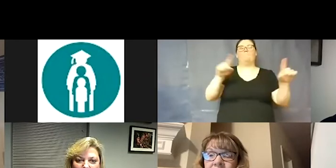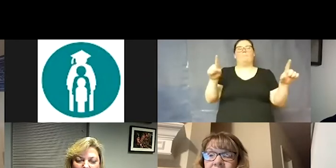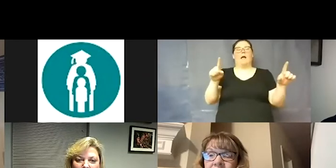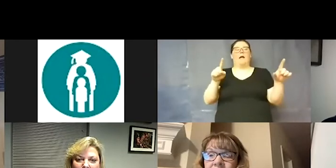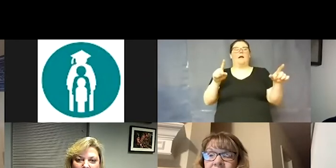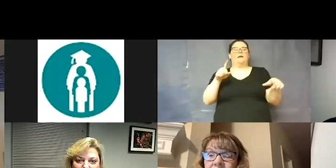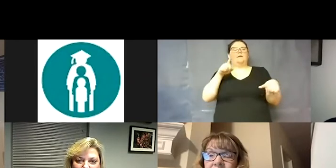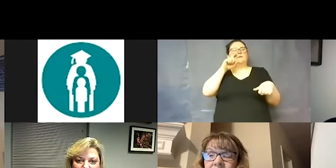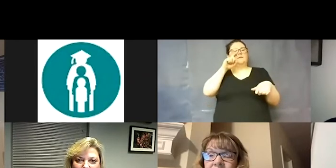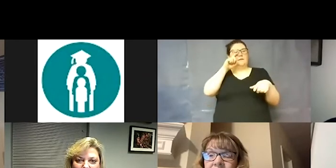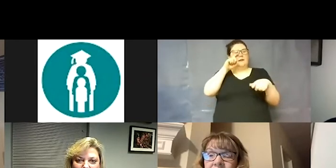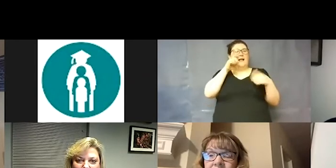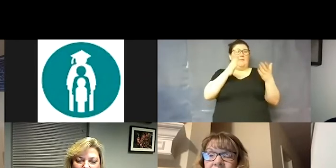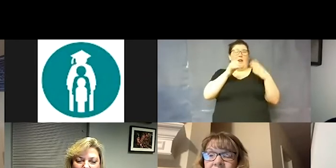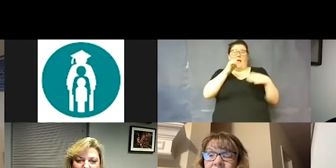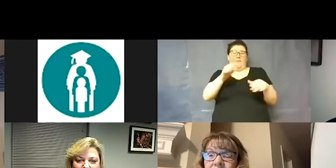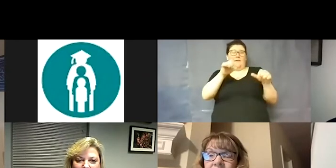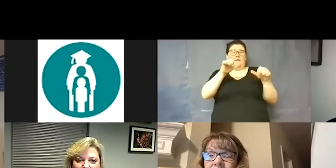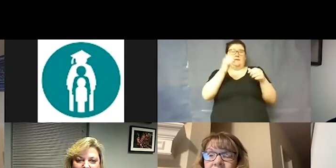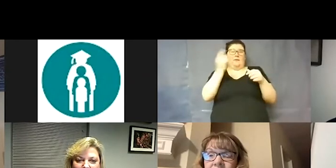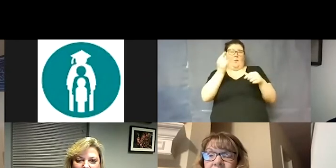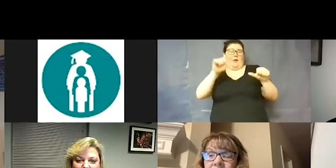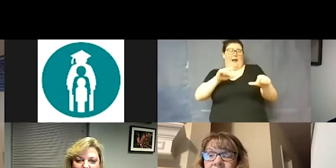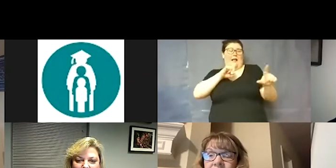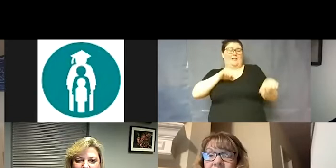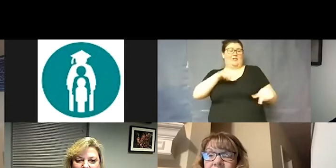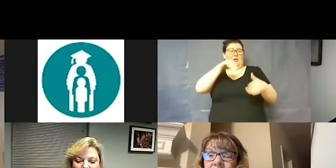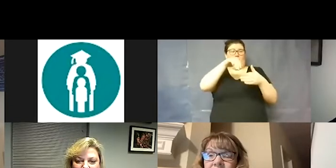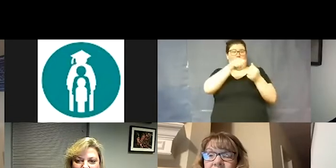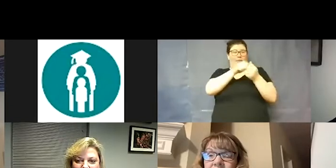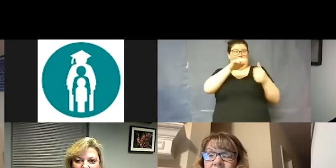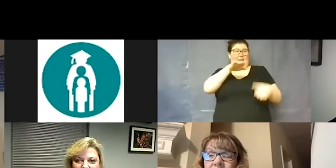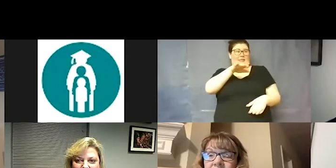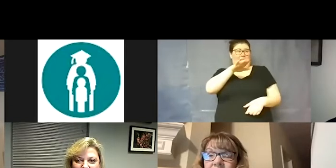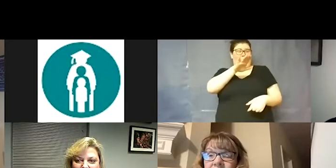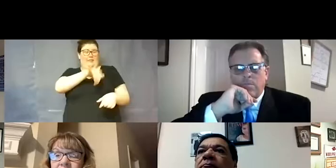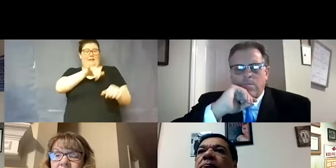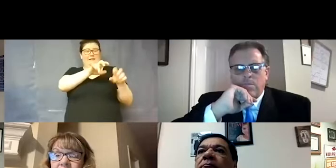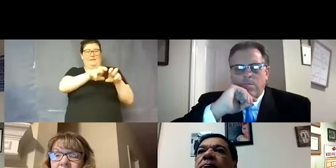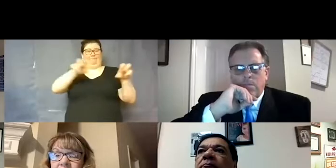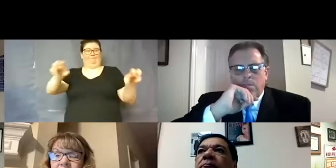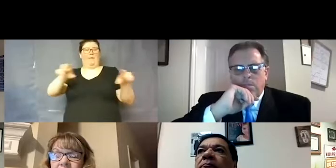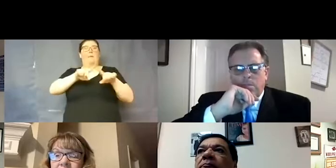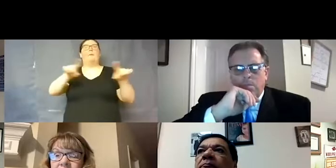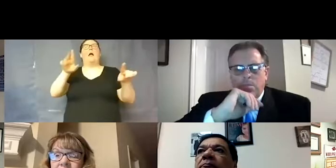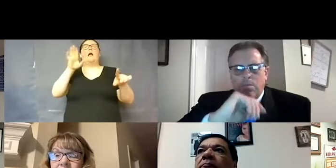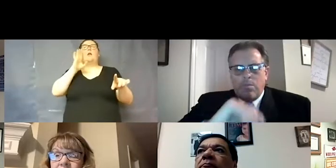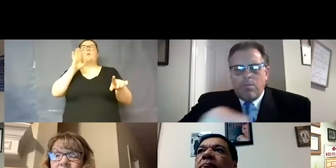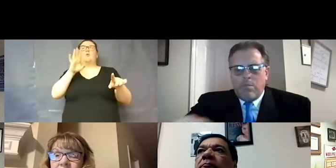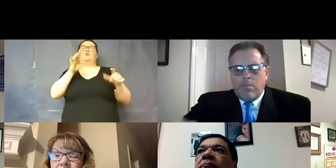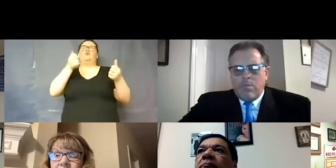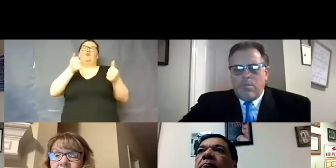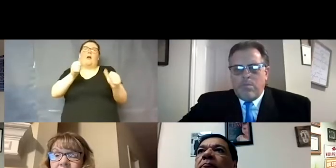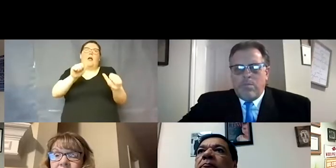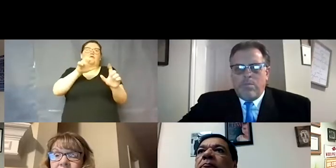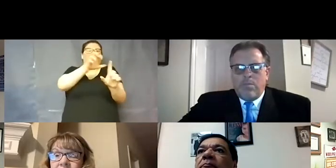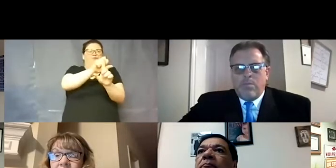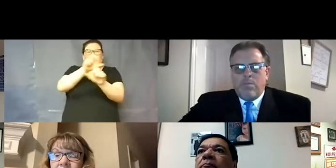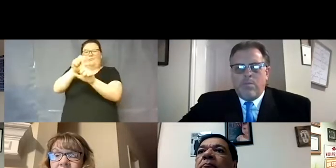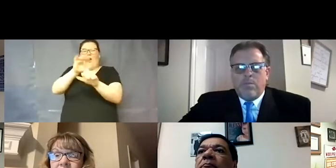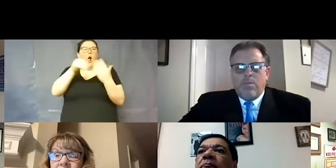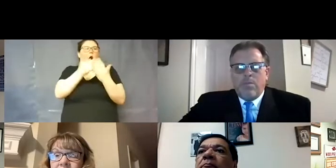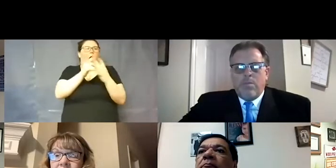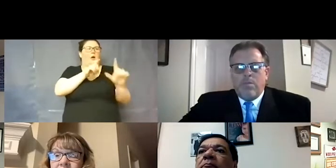that can be answered by someone on this panel, but please know that we're going to capture all of those questions. We really use those to inform our communication,